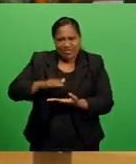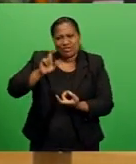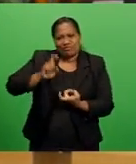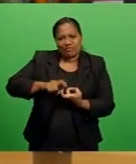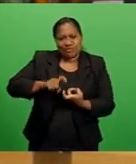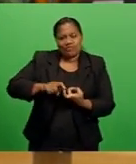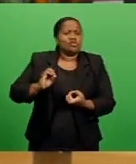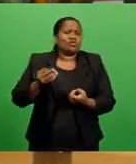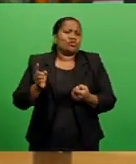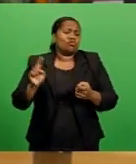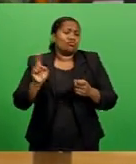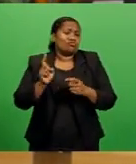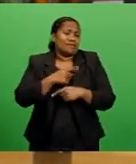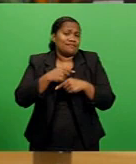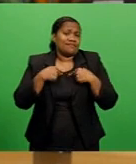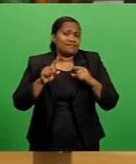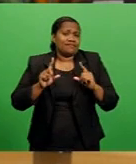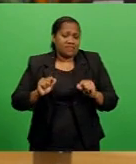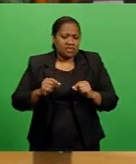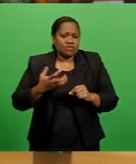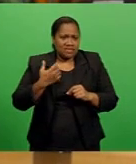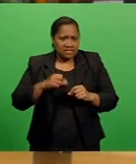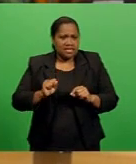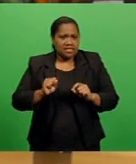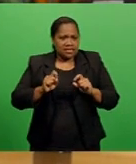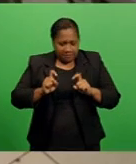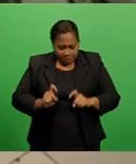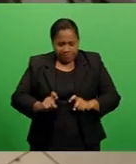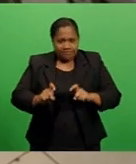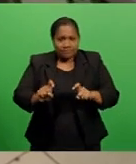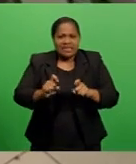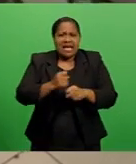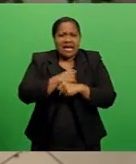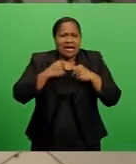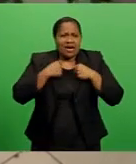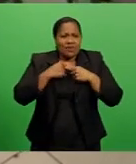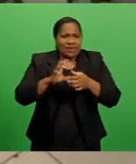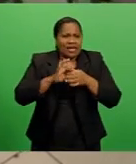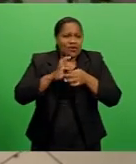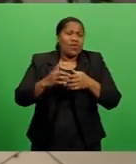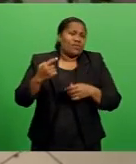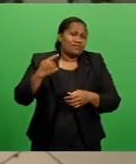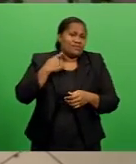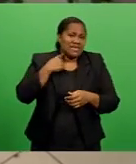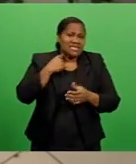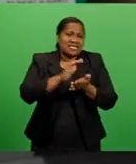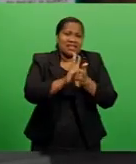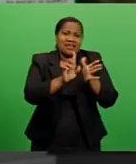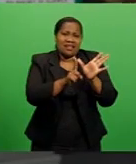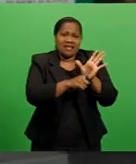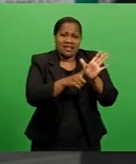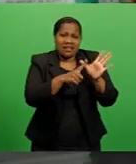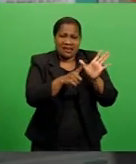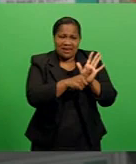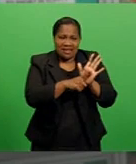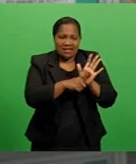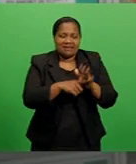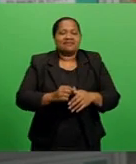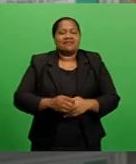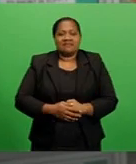Whatever we do, we still stick to our halal stuffs for Muslim brothers, and the rest of the people, we keep